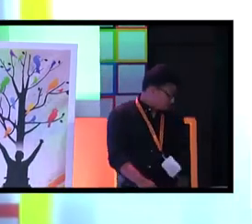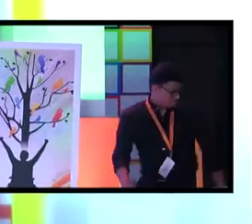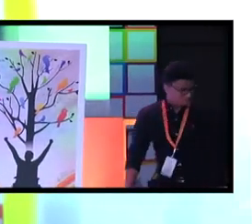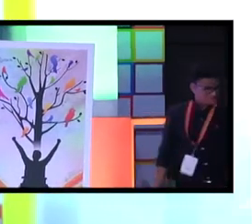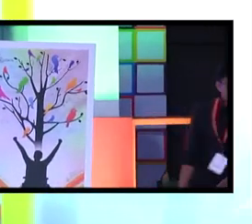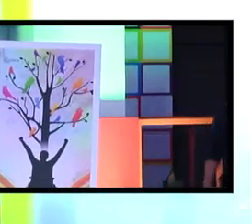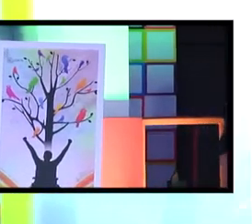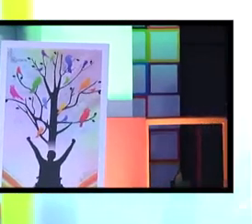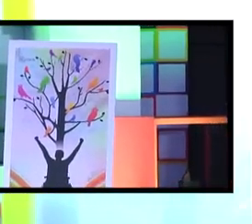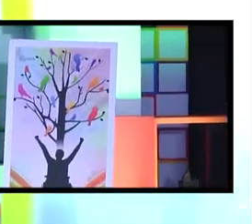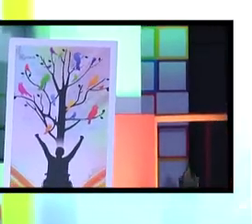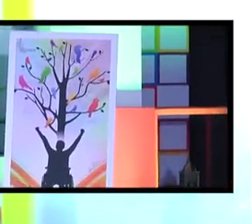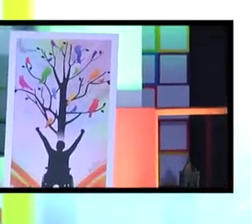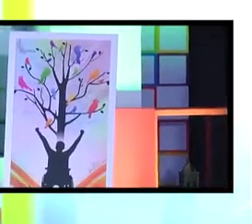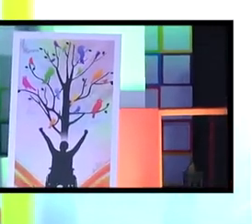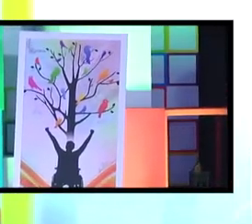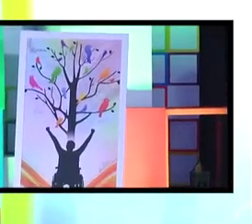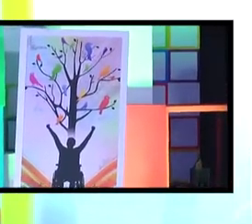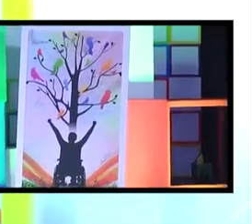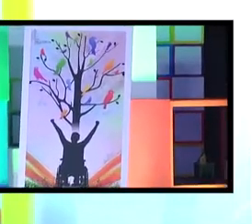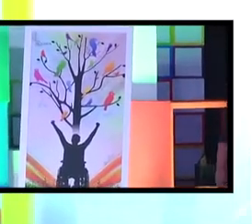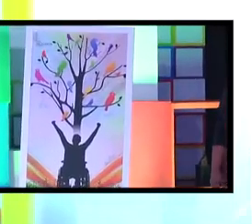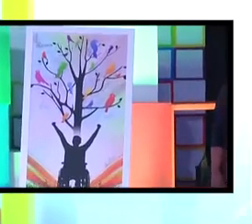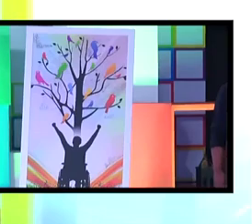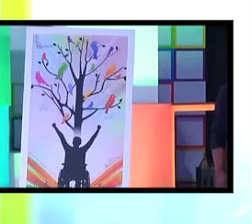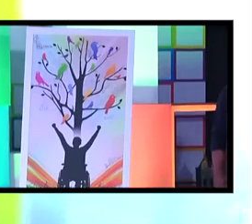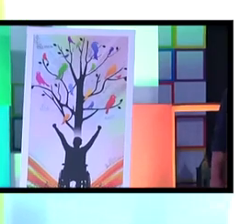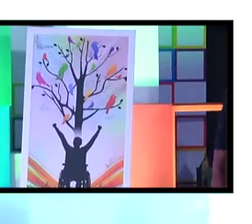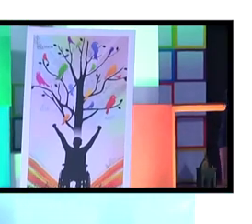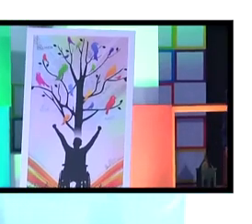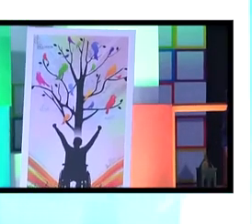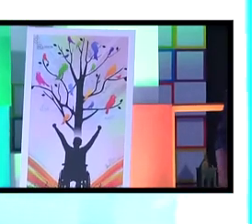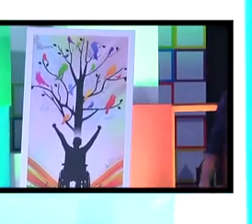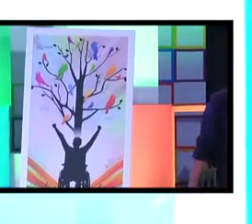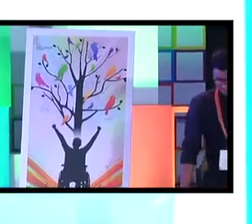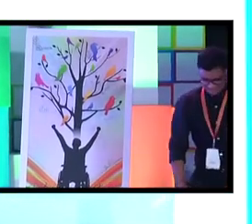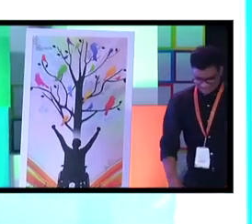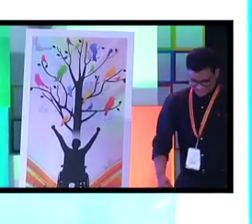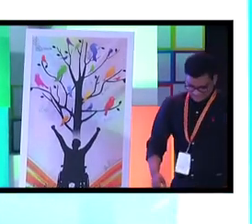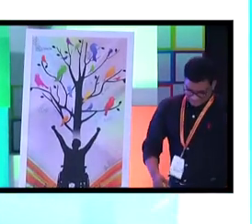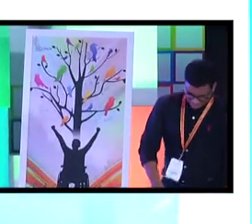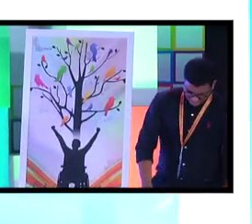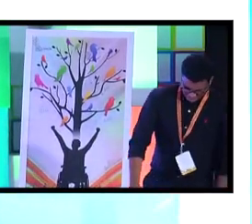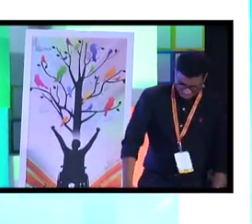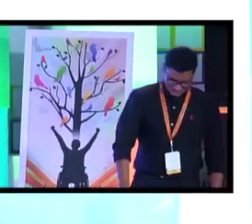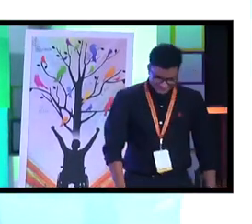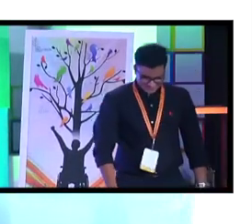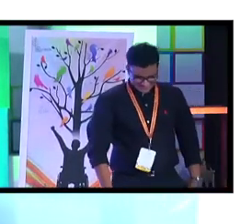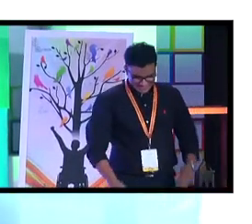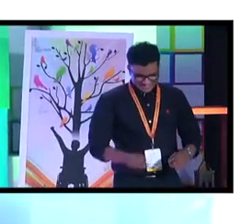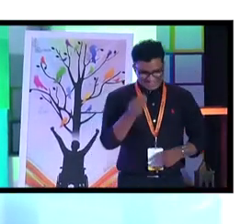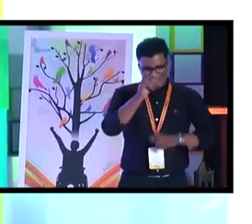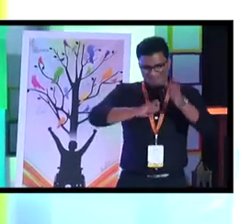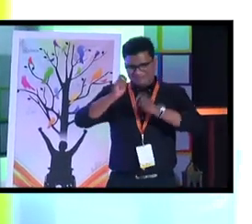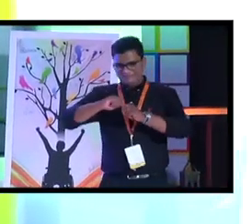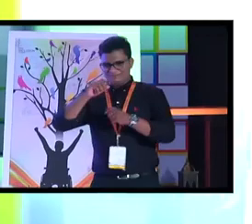I thought it just stopped there. Just a couple of days ago, Sridhar wrote and said, "JayaShree ma'am, can you just